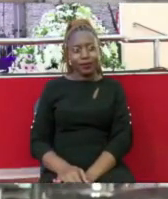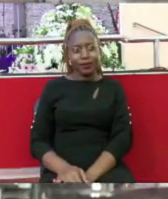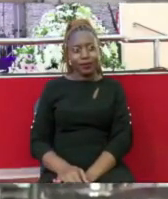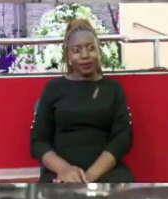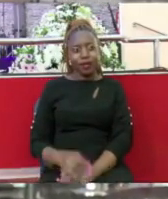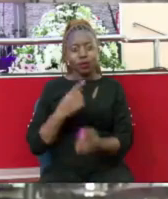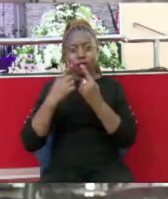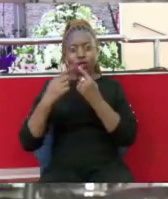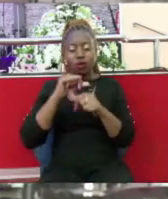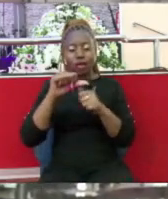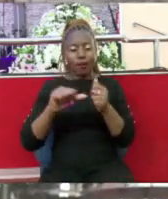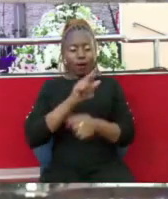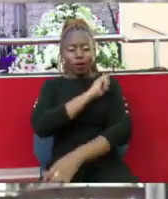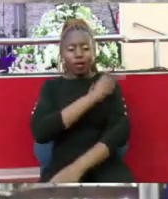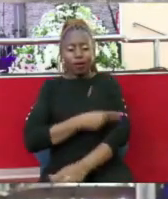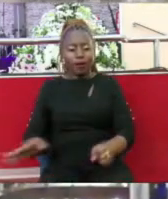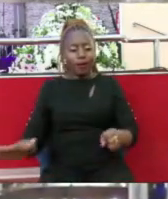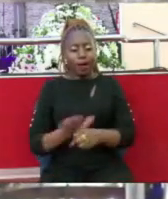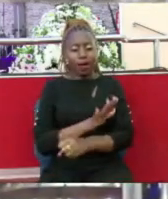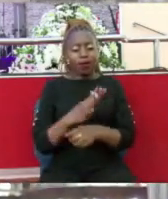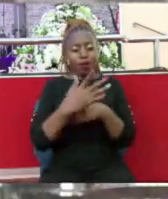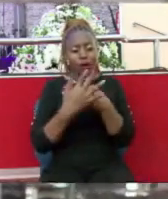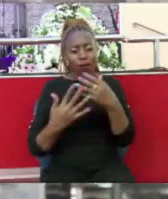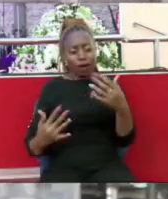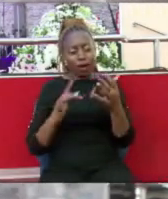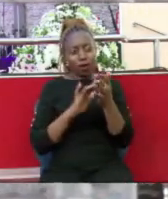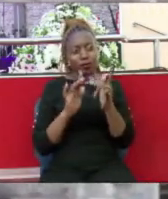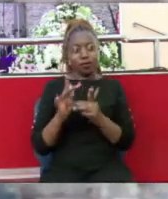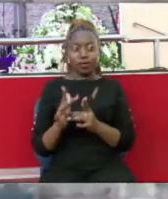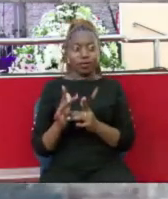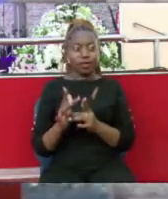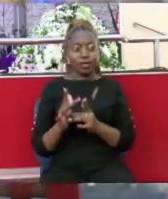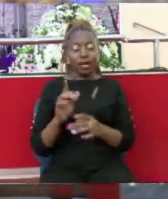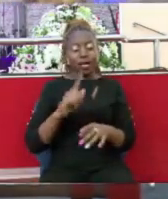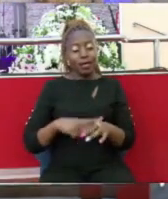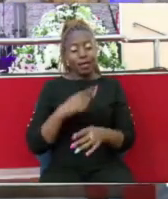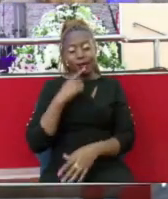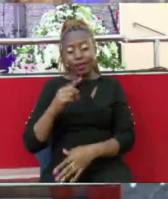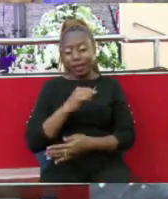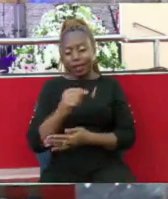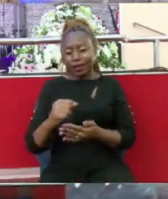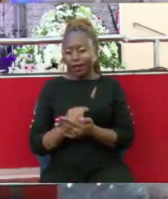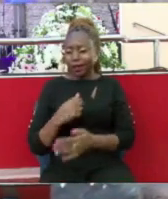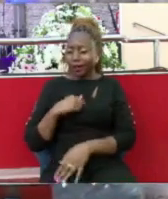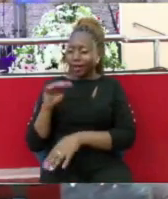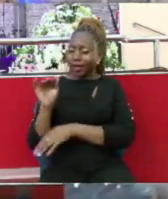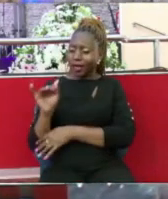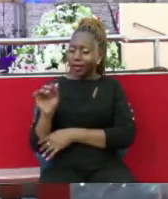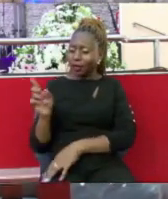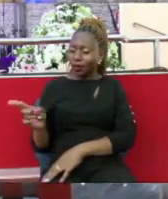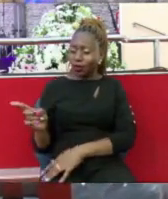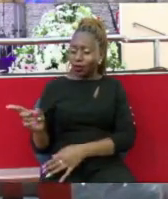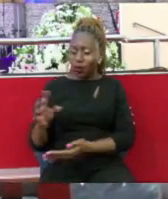talked of the powerful blood of Jesus. So when he said amen, I told him, ask him, where did you learn how